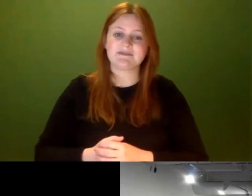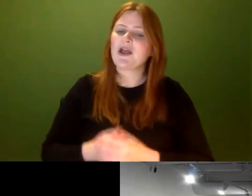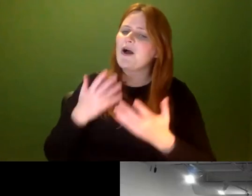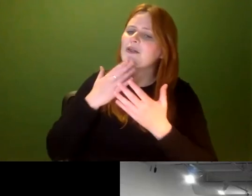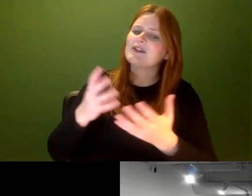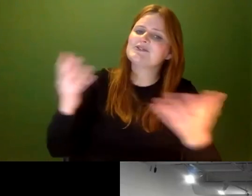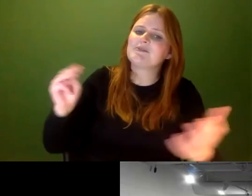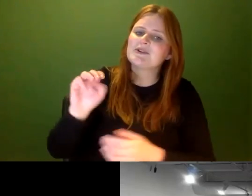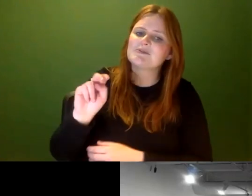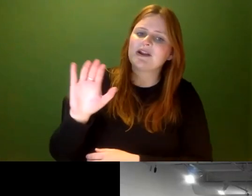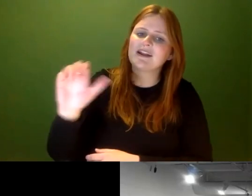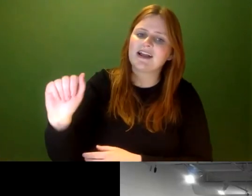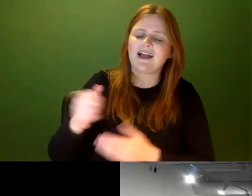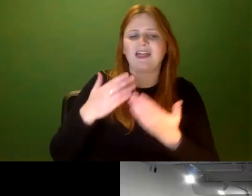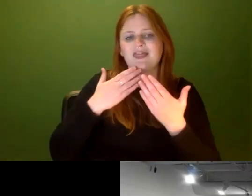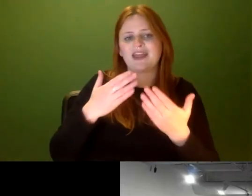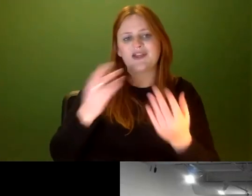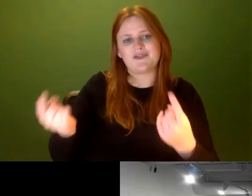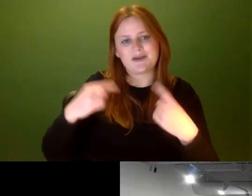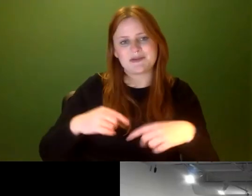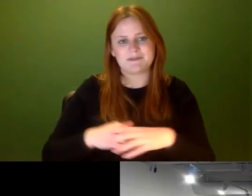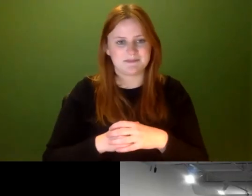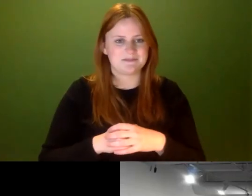Monica. Thanks for coming.